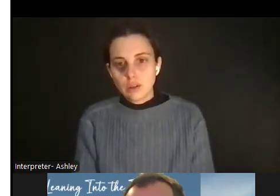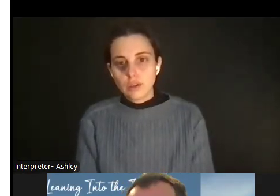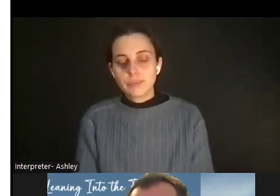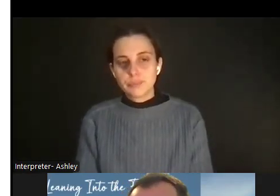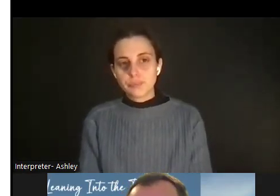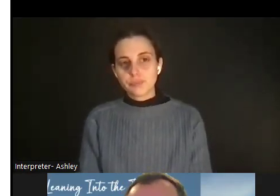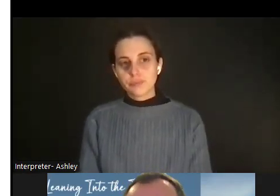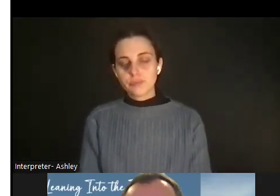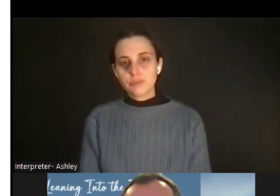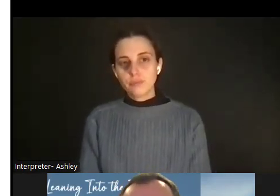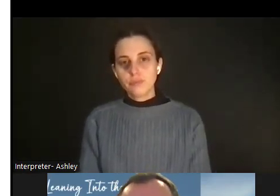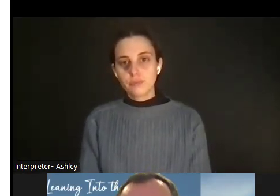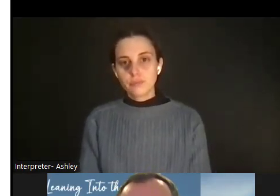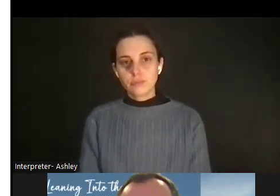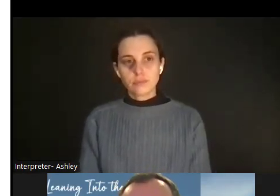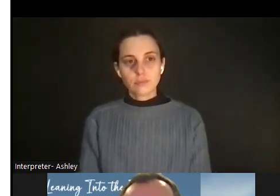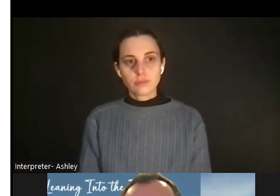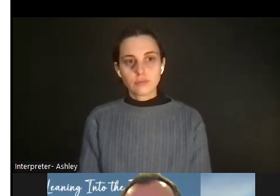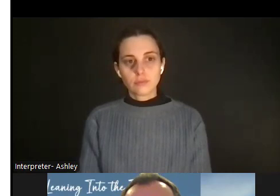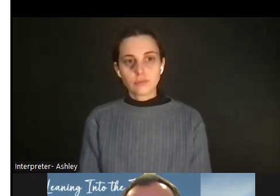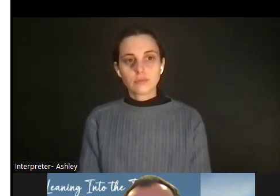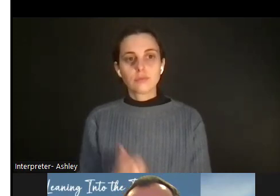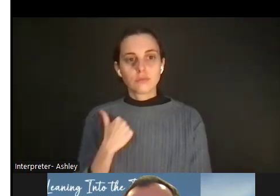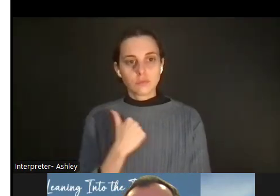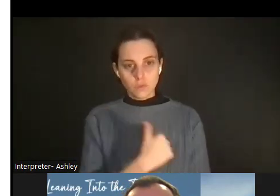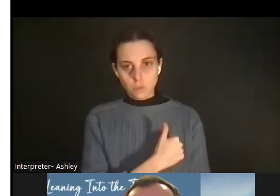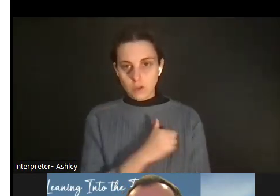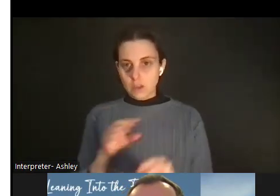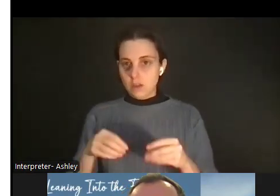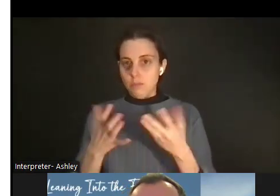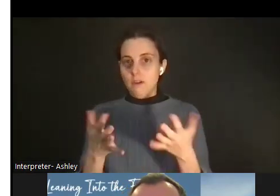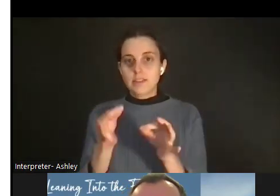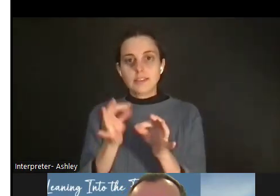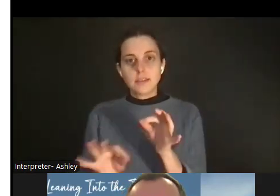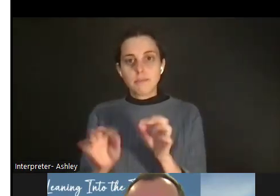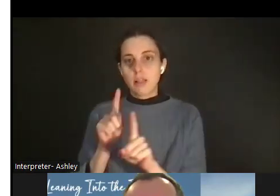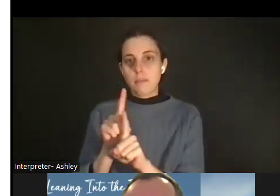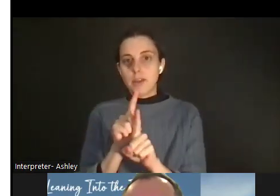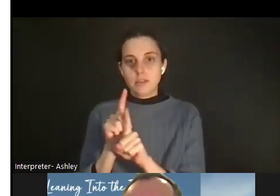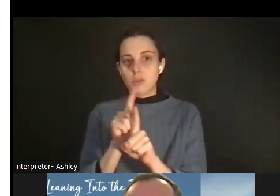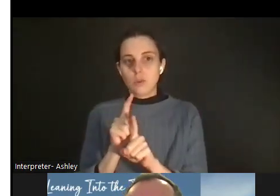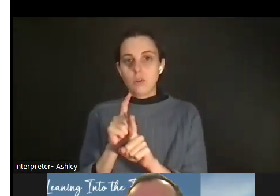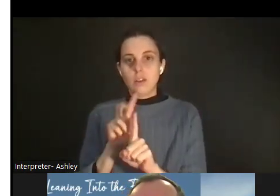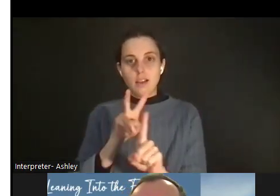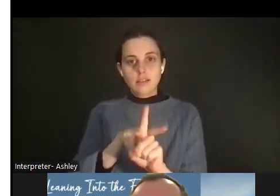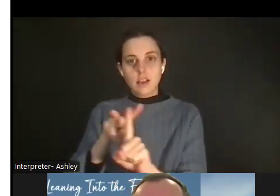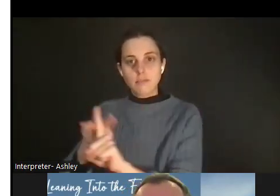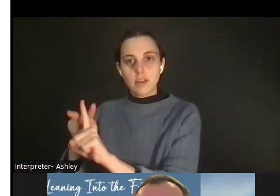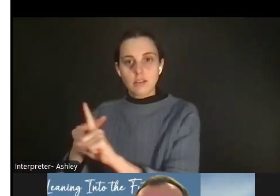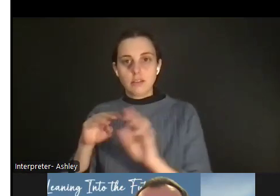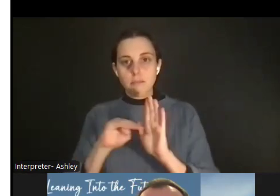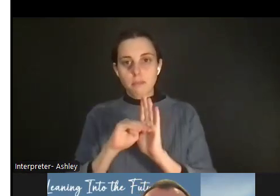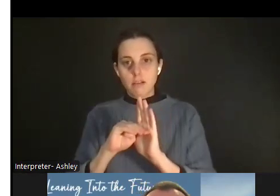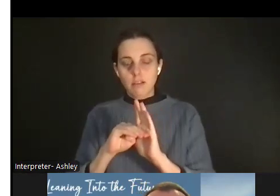mentoring. So we deployed a very simple mentor assignment model. So we know we didn't have